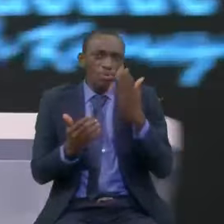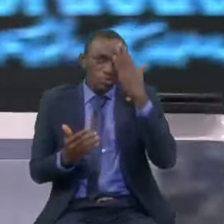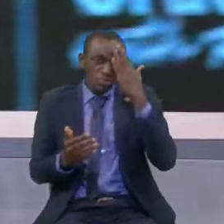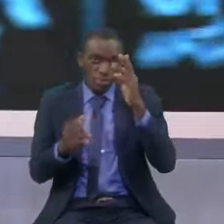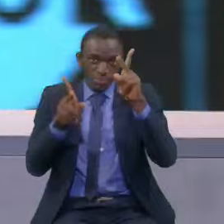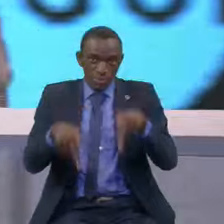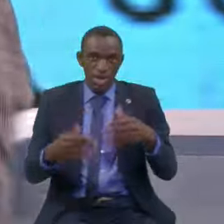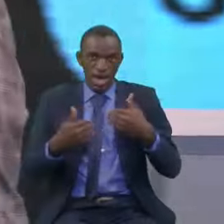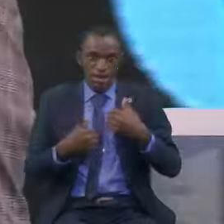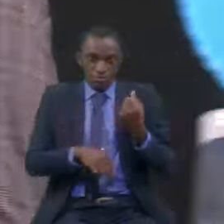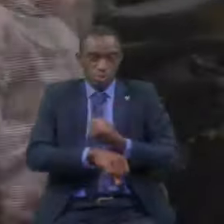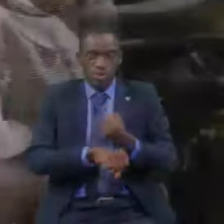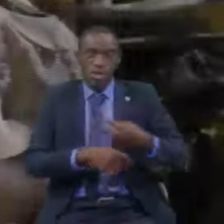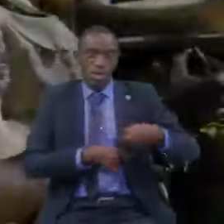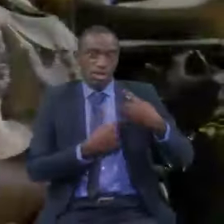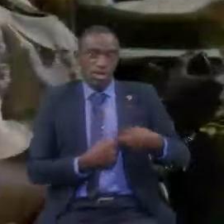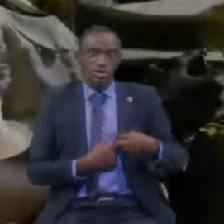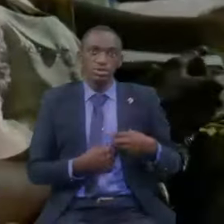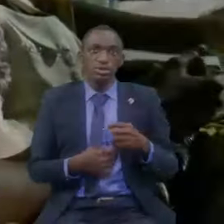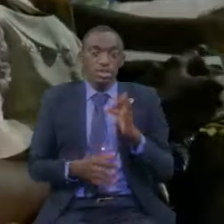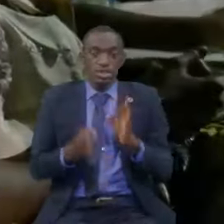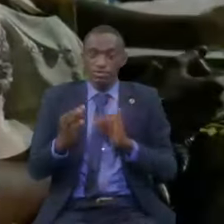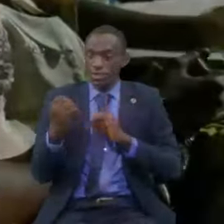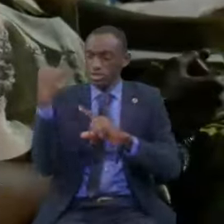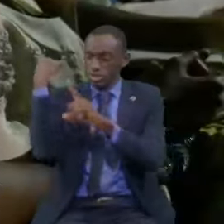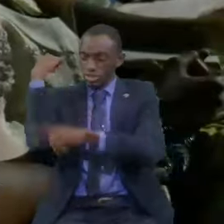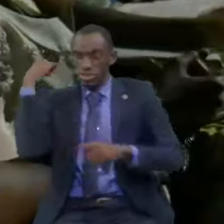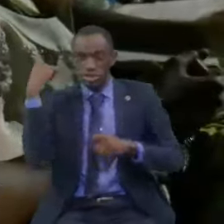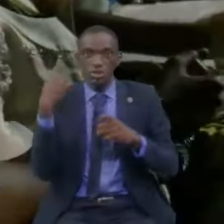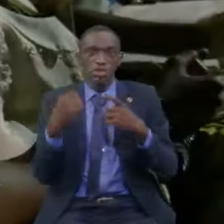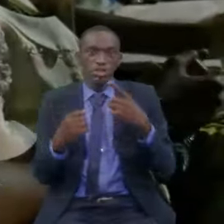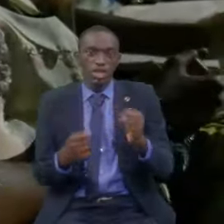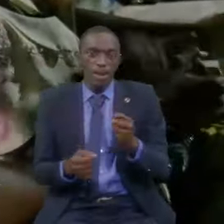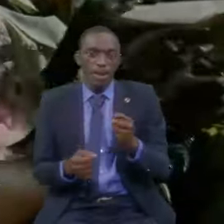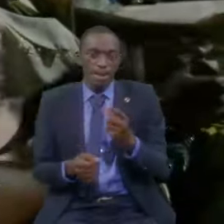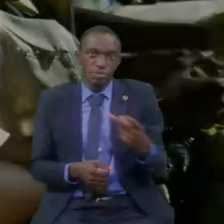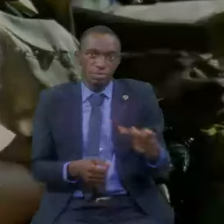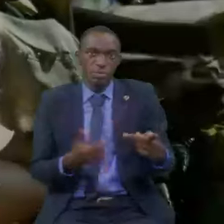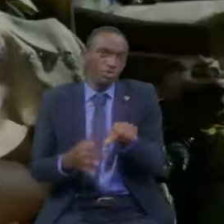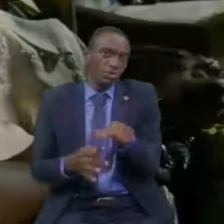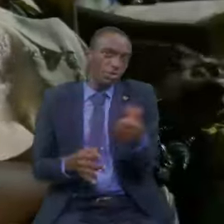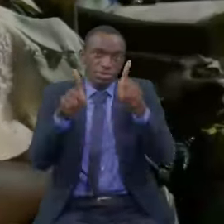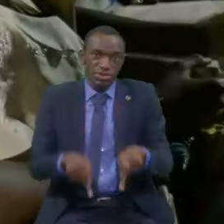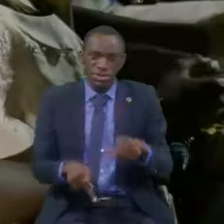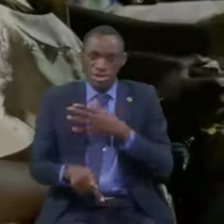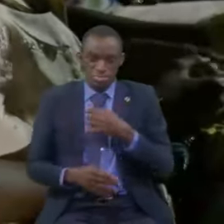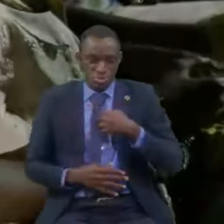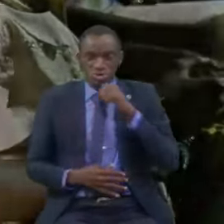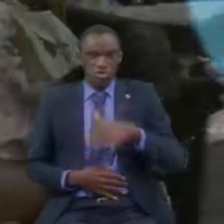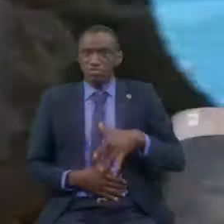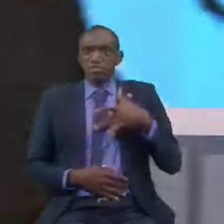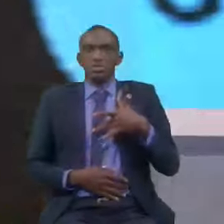the property of another person, and they don't have any feeling that they've done anything